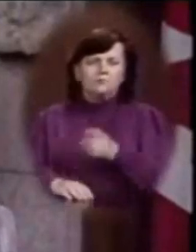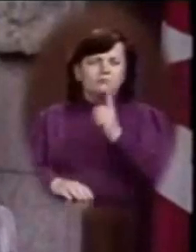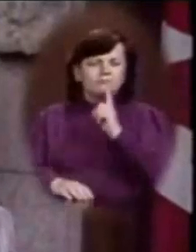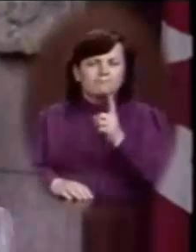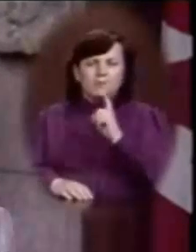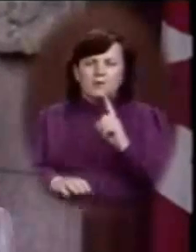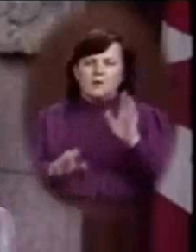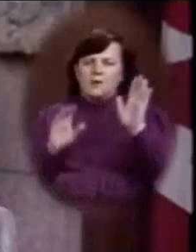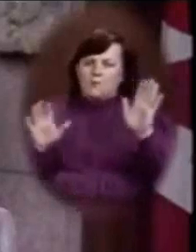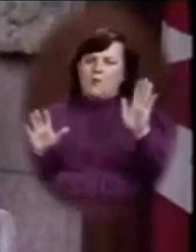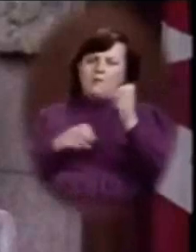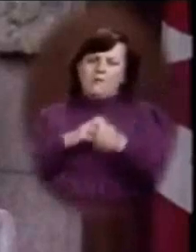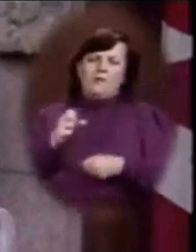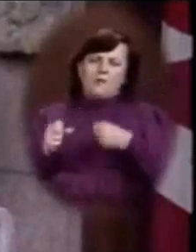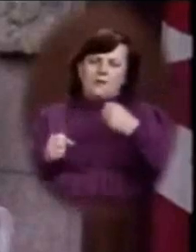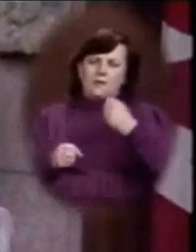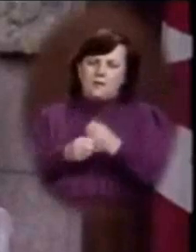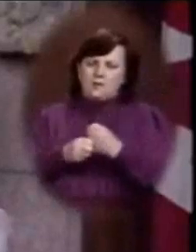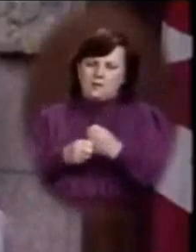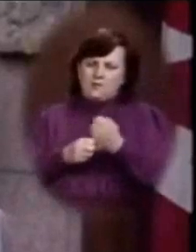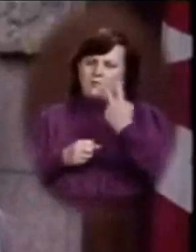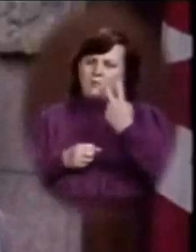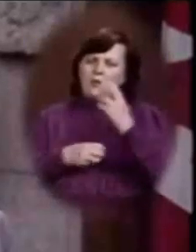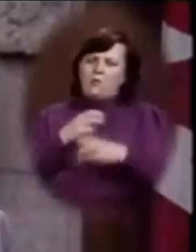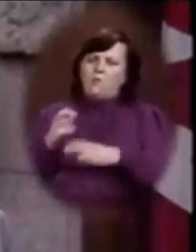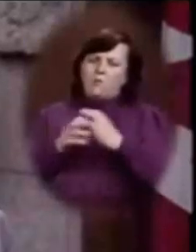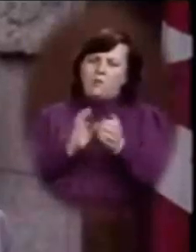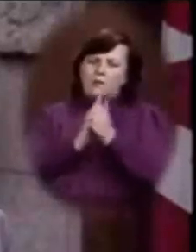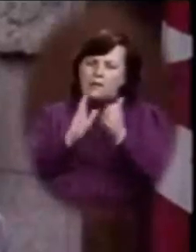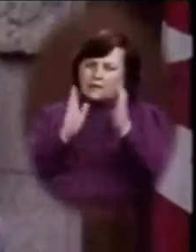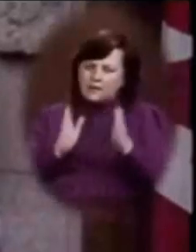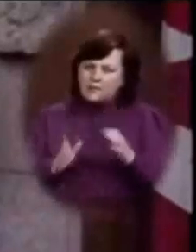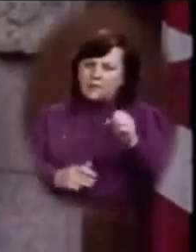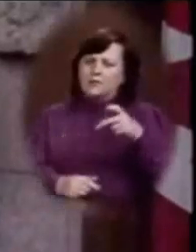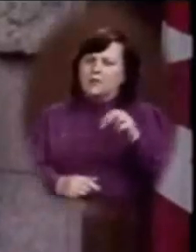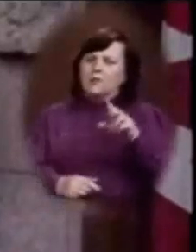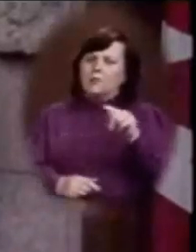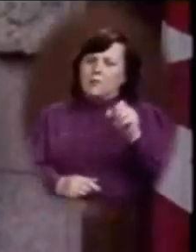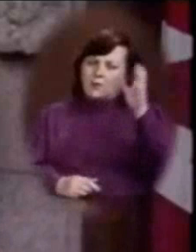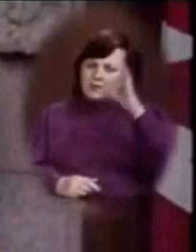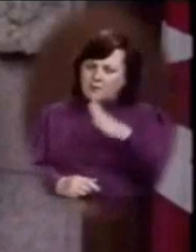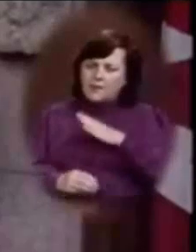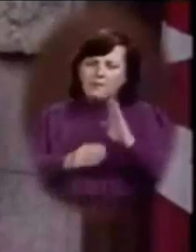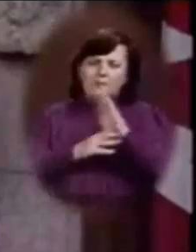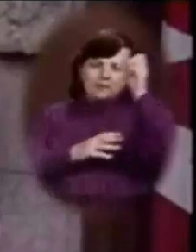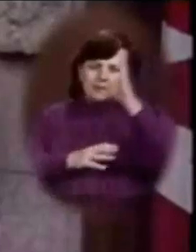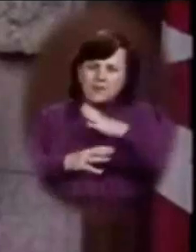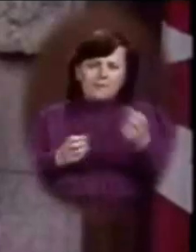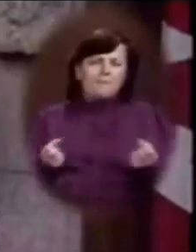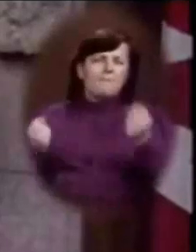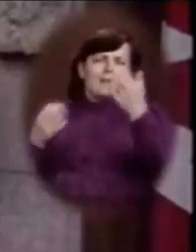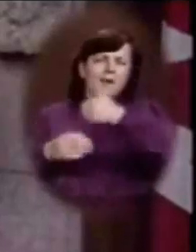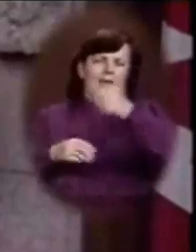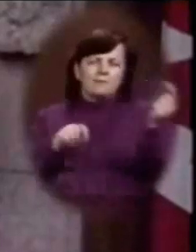an extraordinary year in which world leaders, sportsmen, businessmen and many others have flocked to Canada.